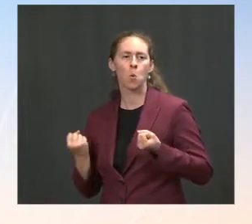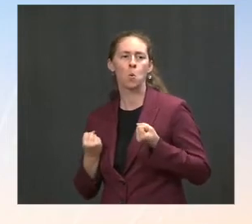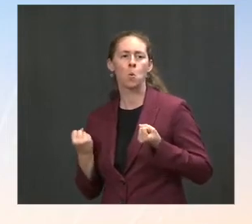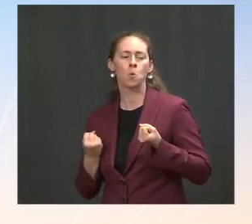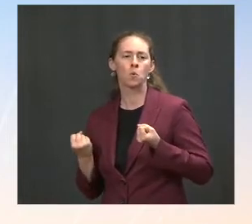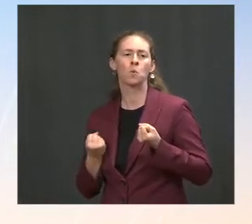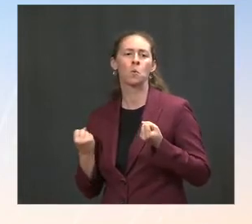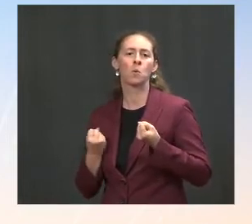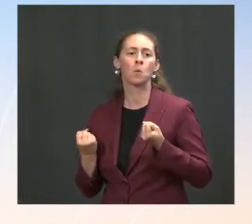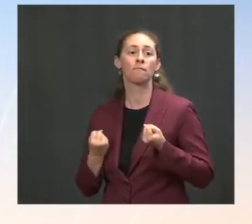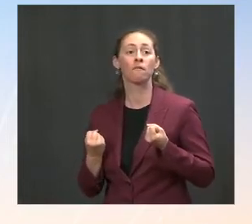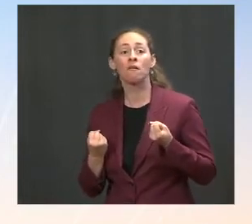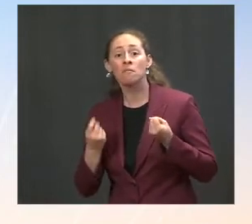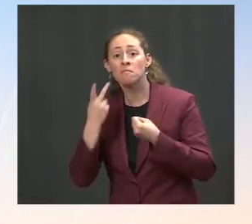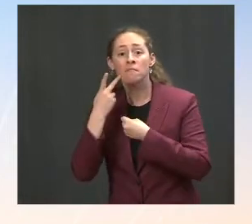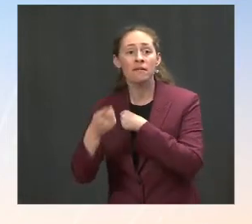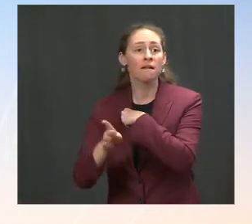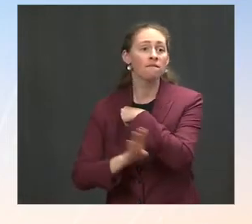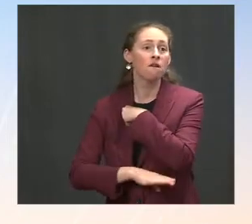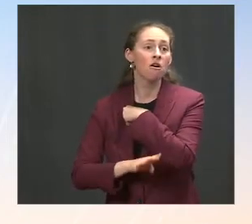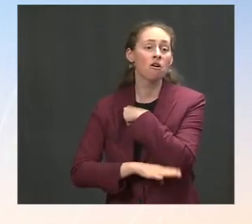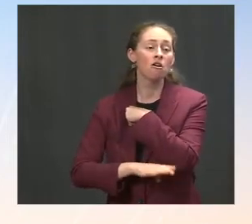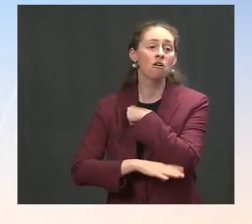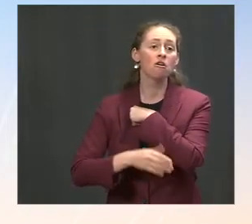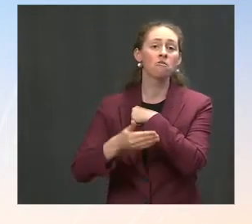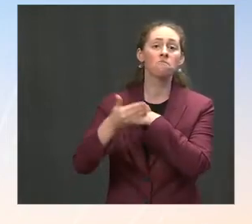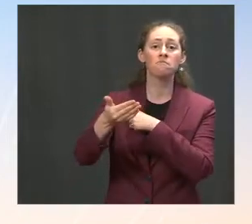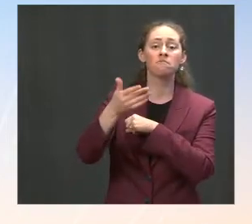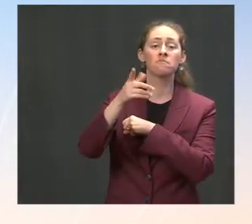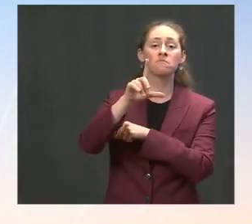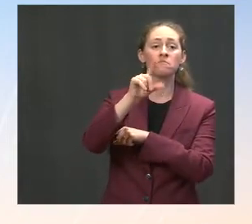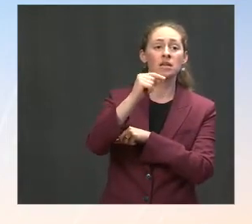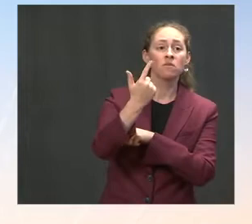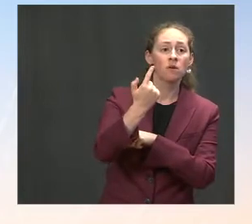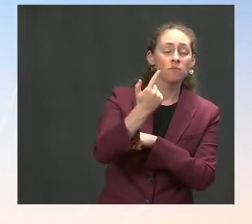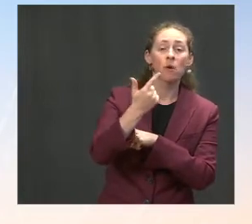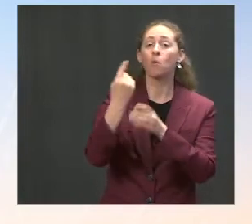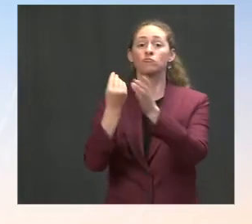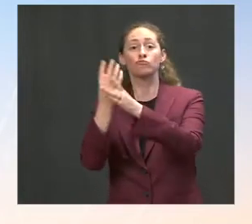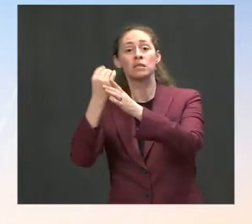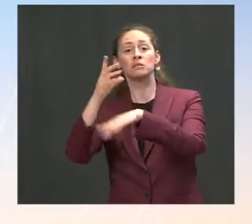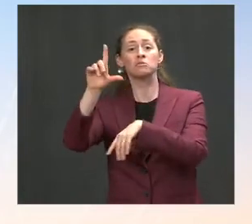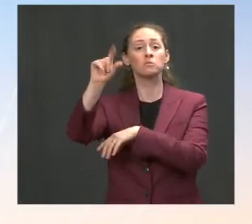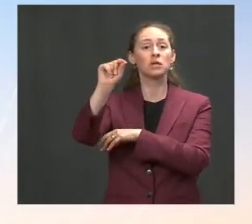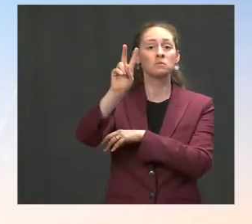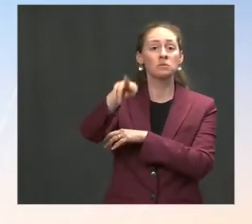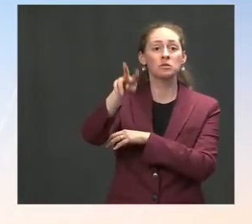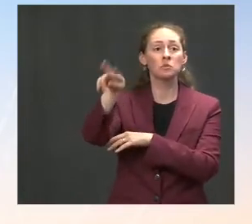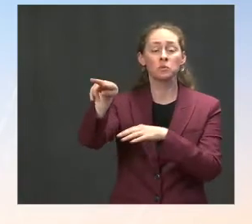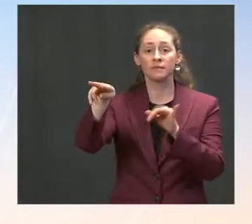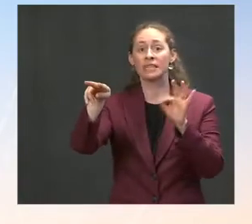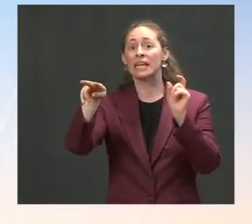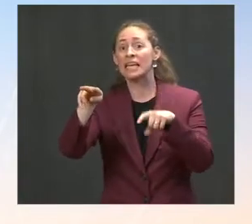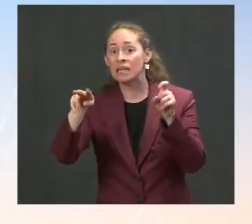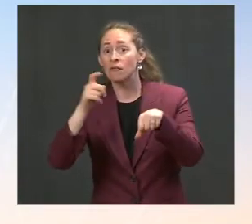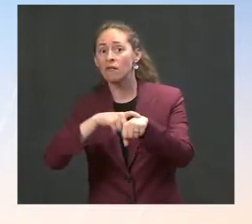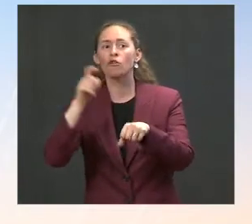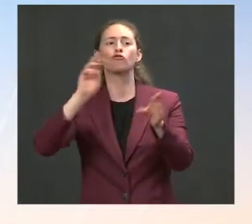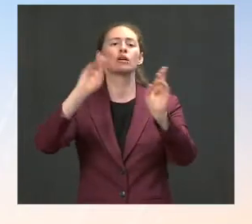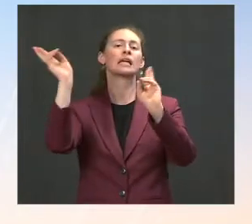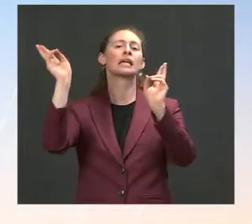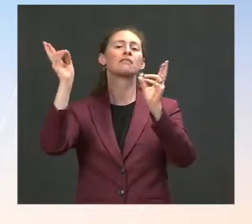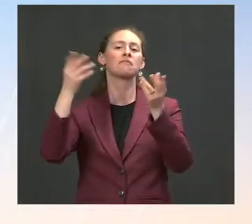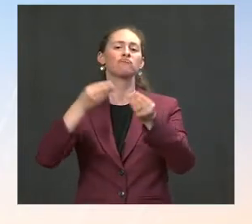of 2021 and the spring of 2022 to prepare for future vaccination needs, including, as you referenced, Jeff, vaccines for children